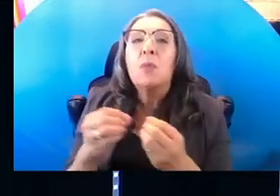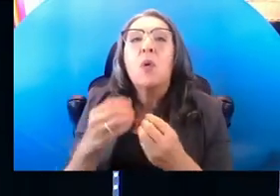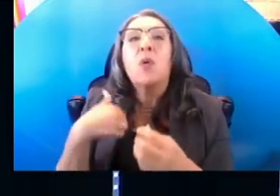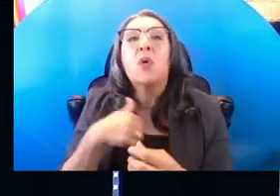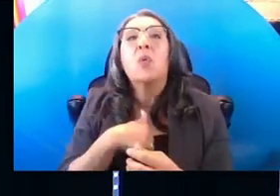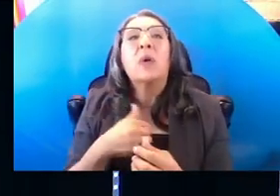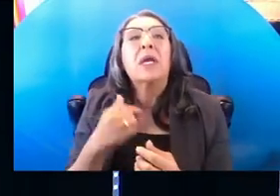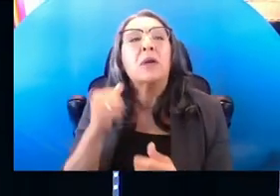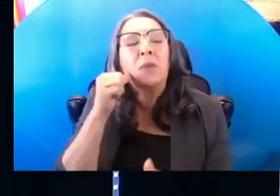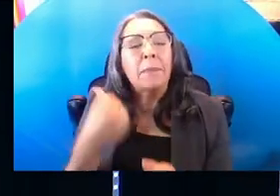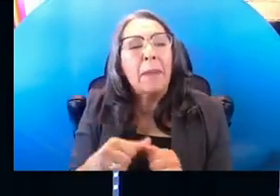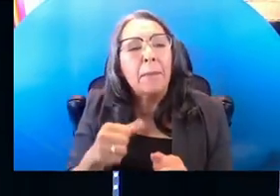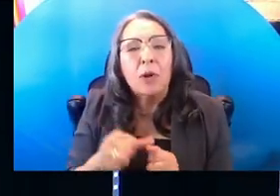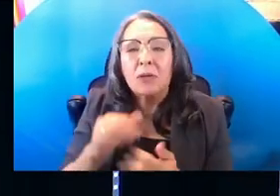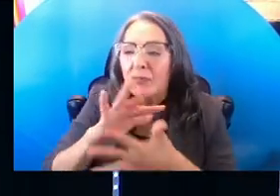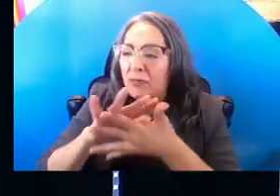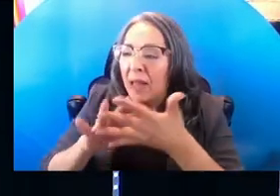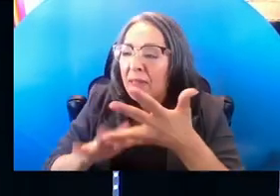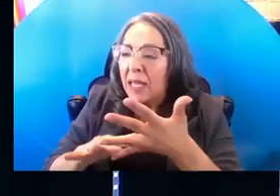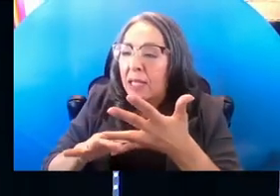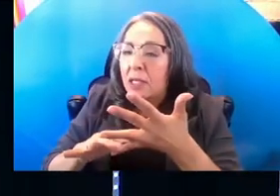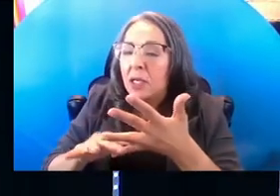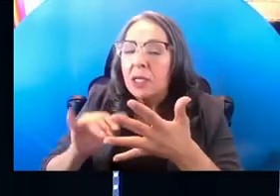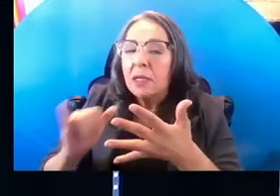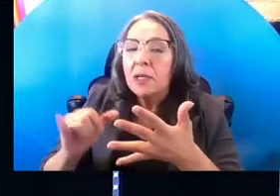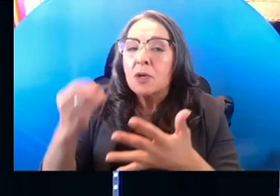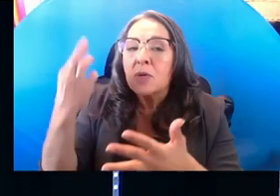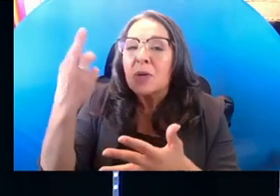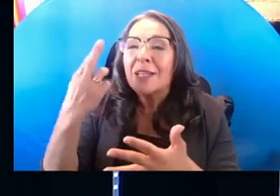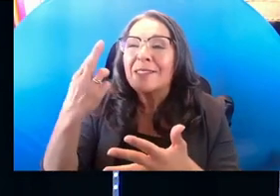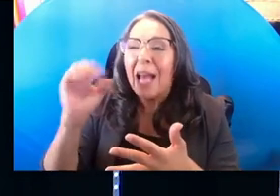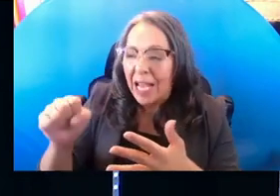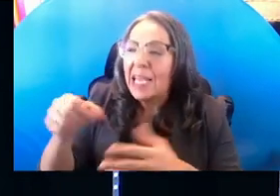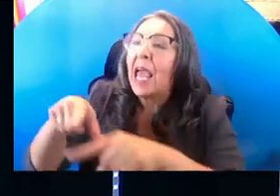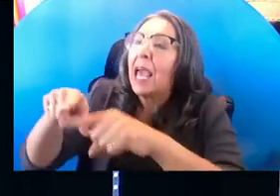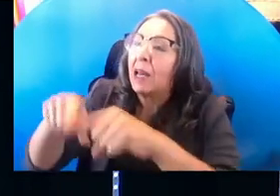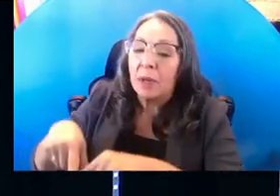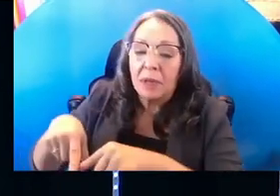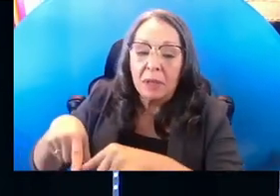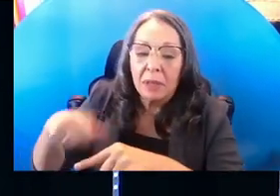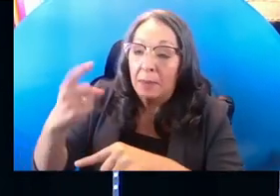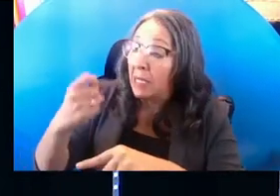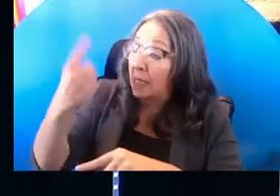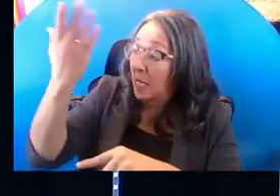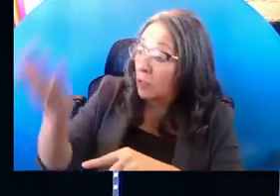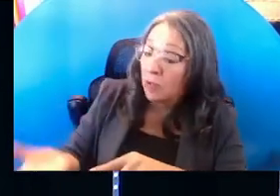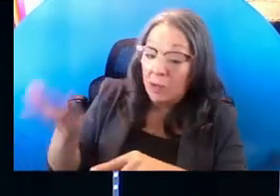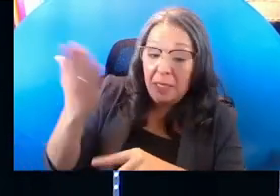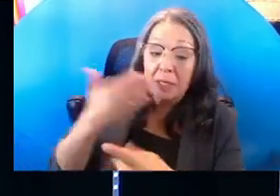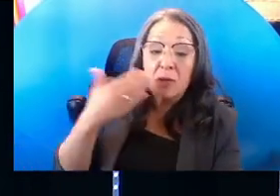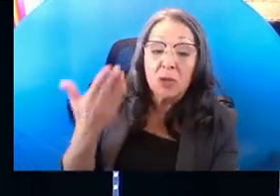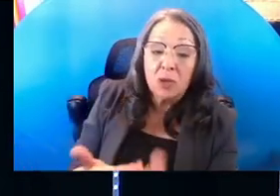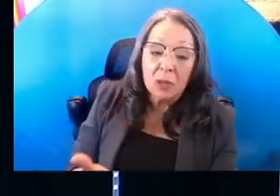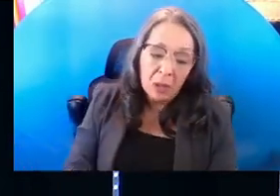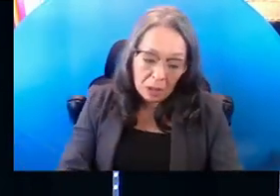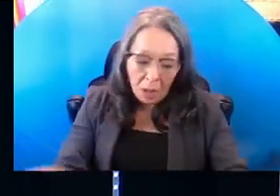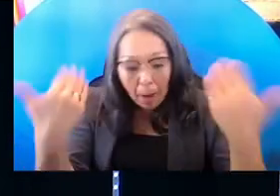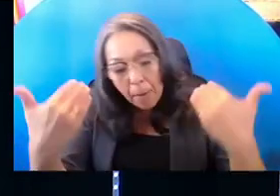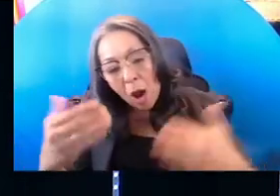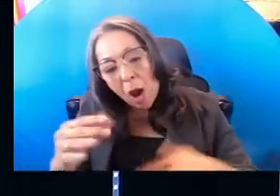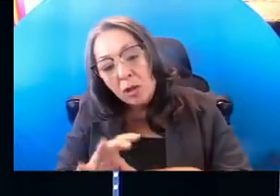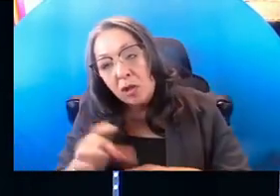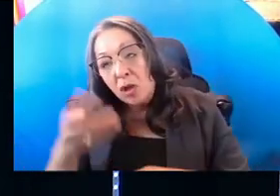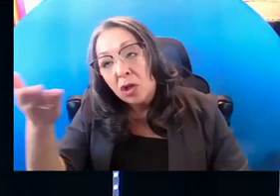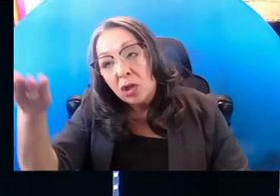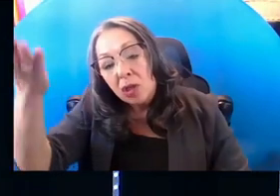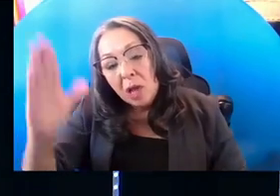him. Because this is who he is. He is good. Come on, church. He is